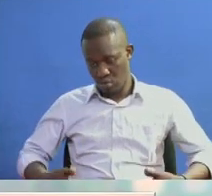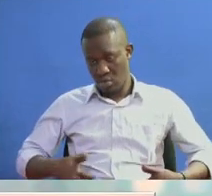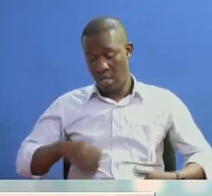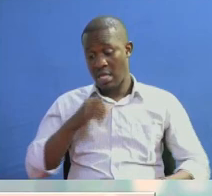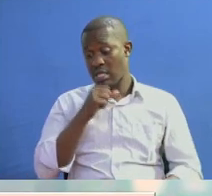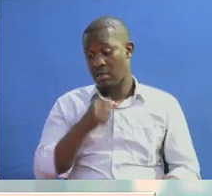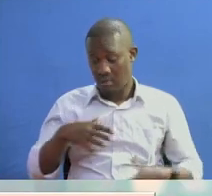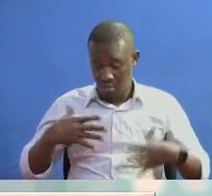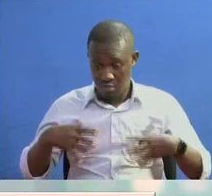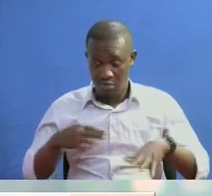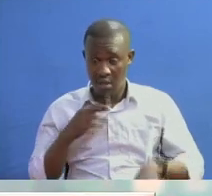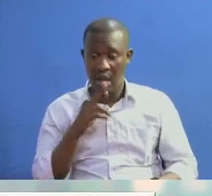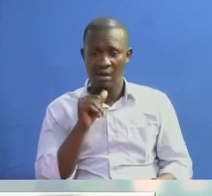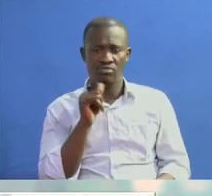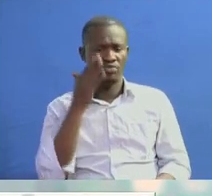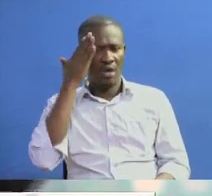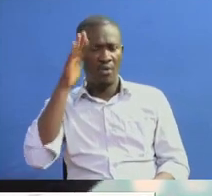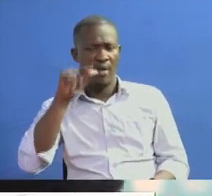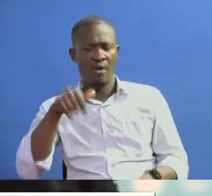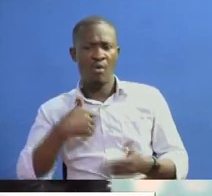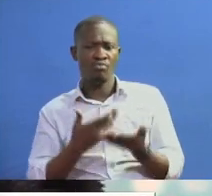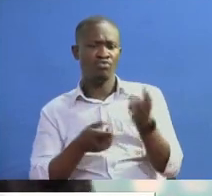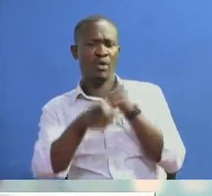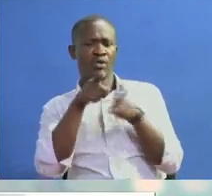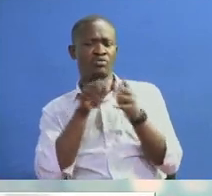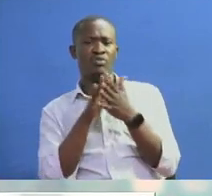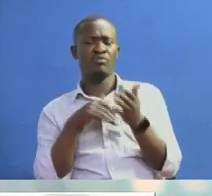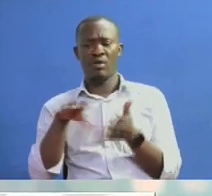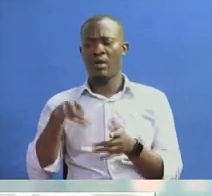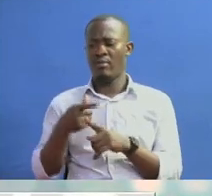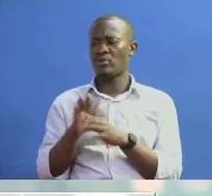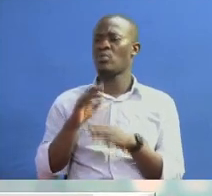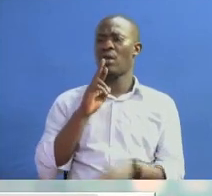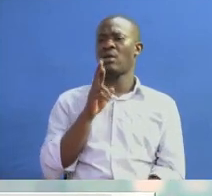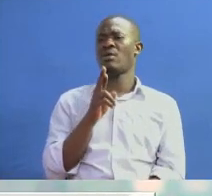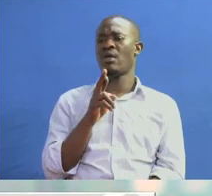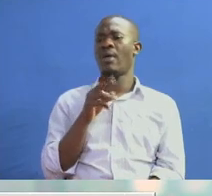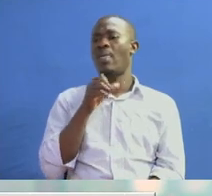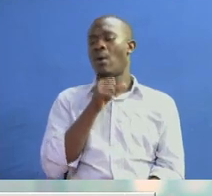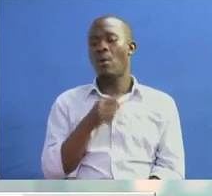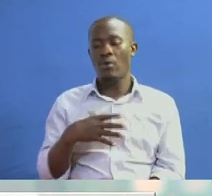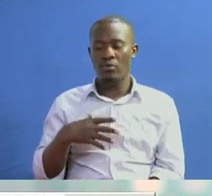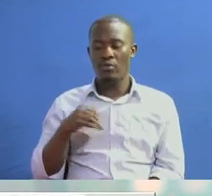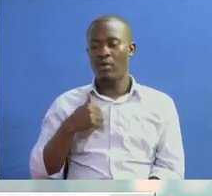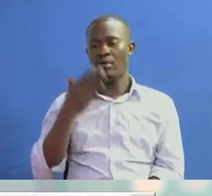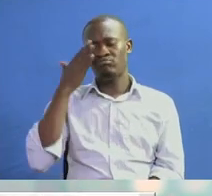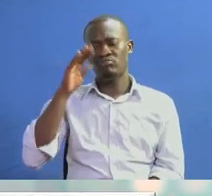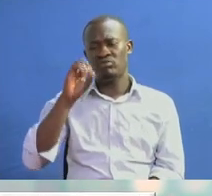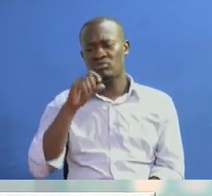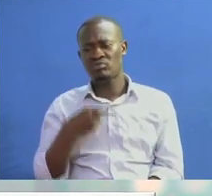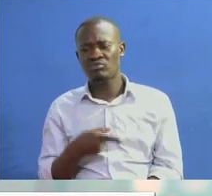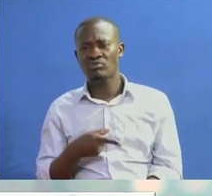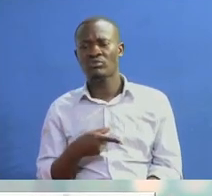people are not aware of export markets, mm-hmm. but we are. Mm-hmm. The old people are not aware that, you